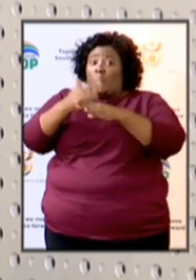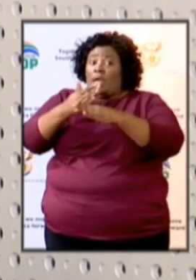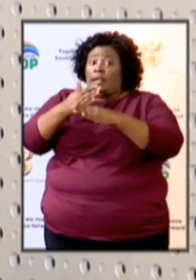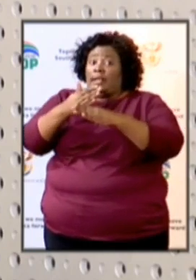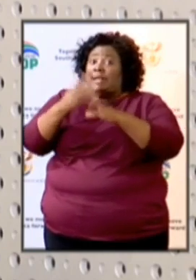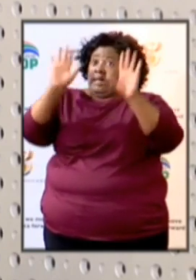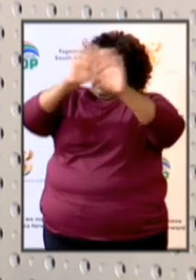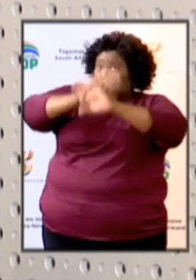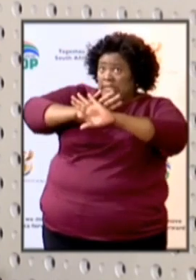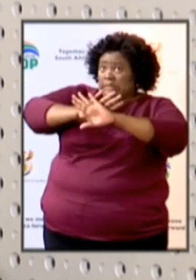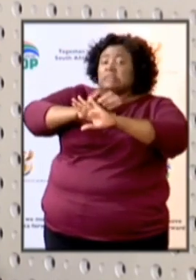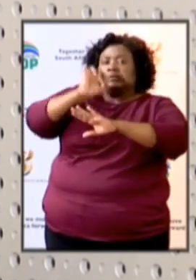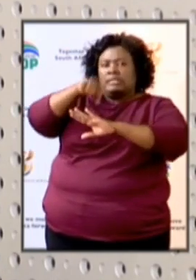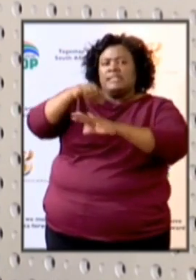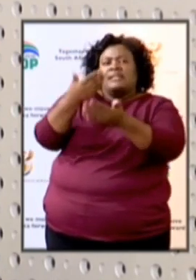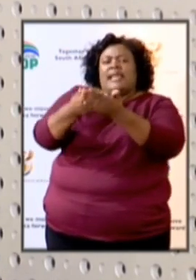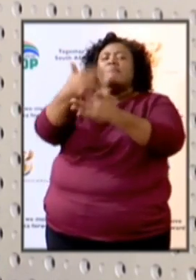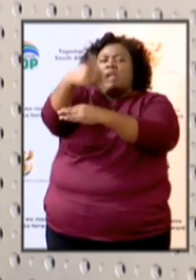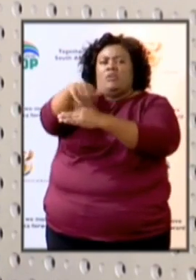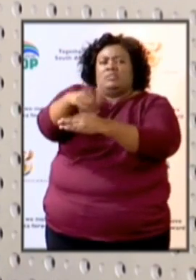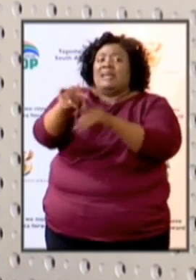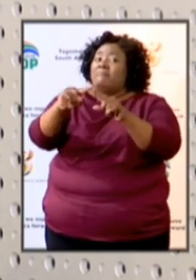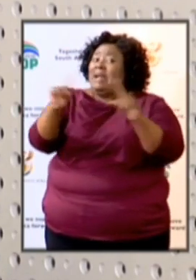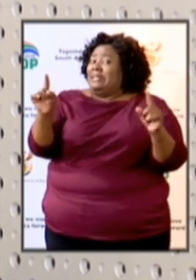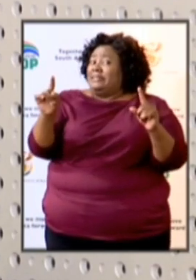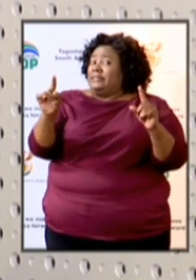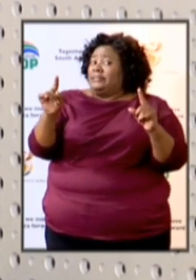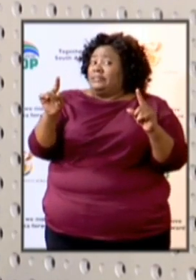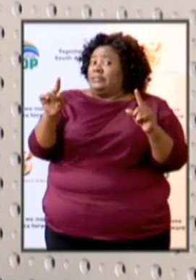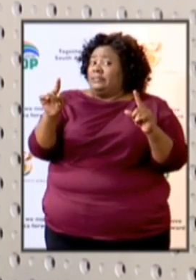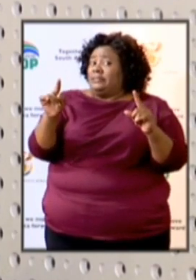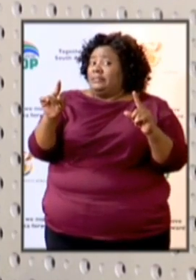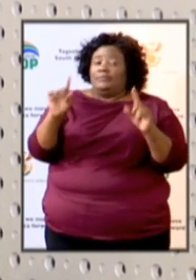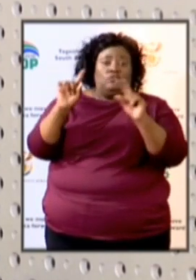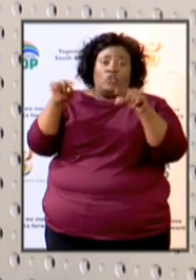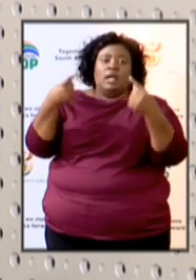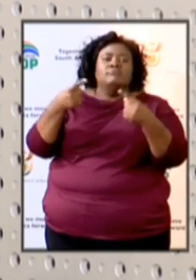phinde shaya u-8 kuze yoshaya u-5 ekuseni usekhaya